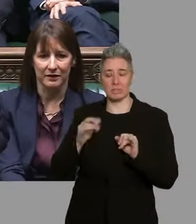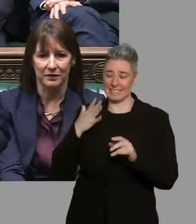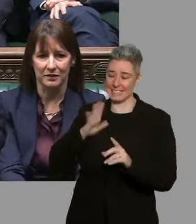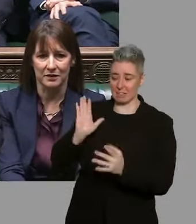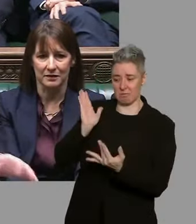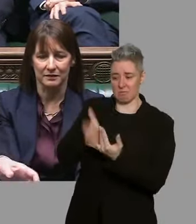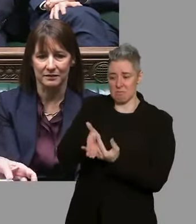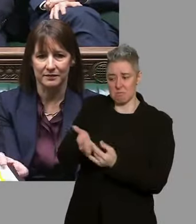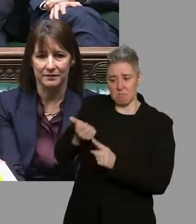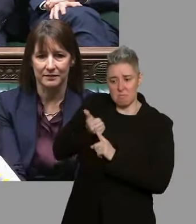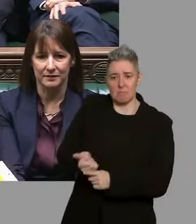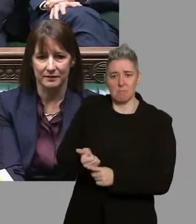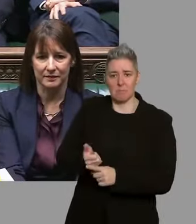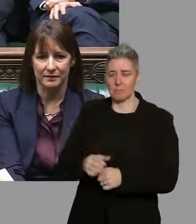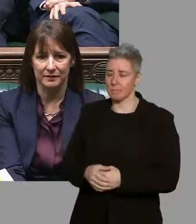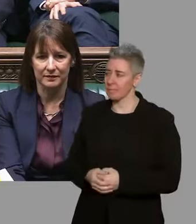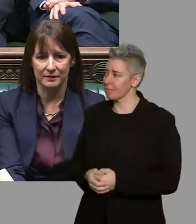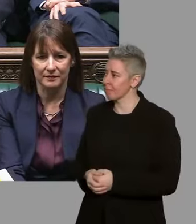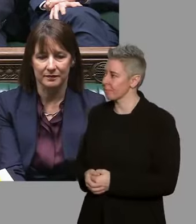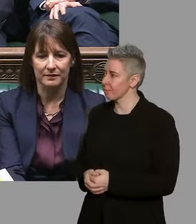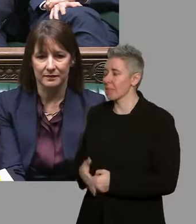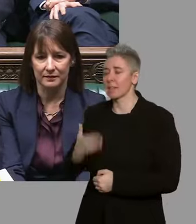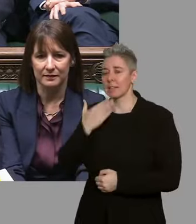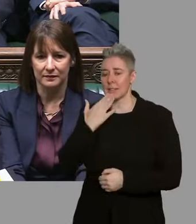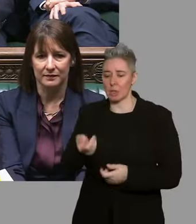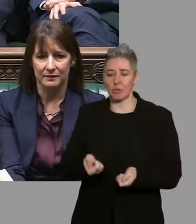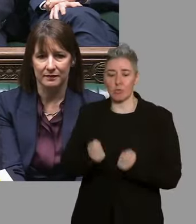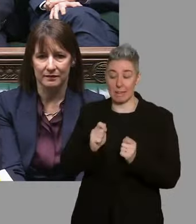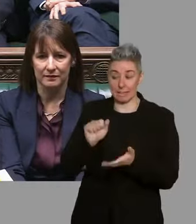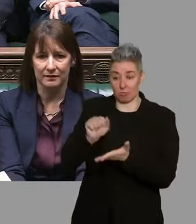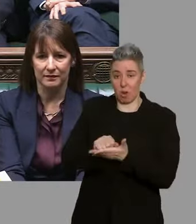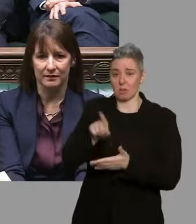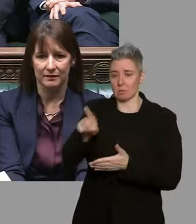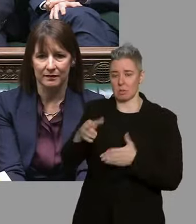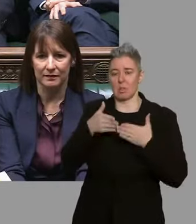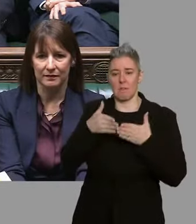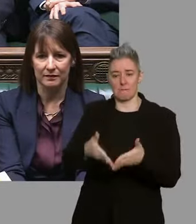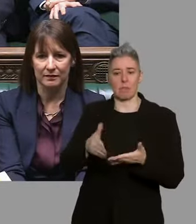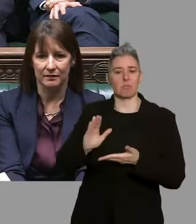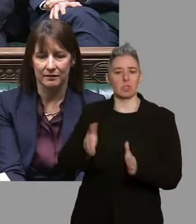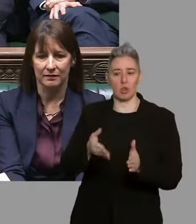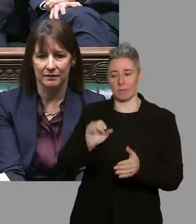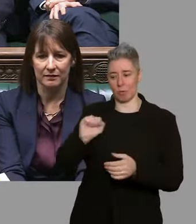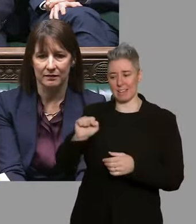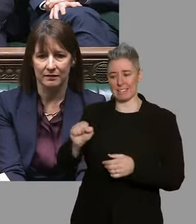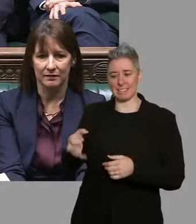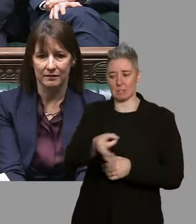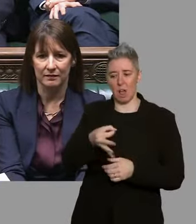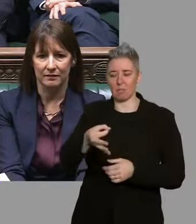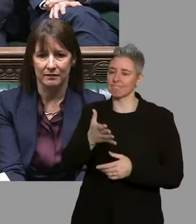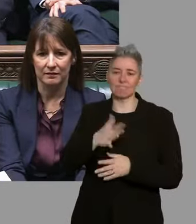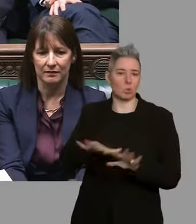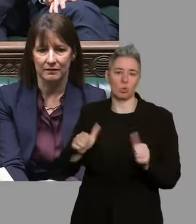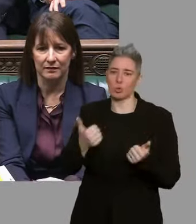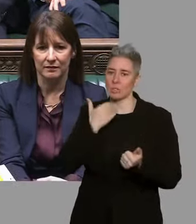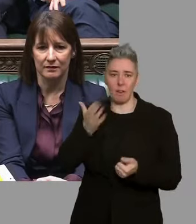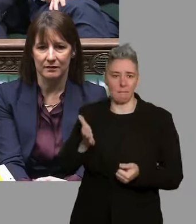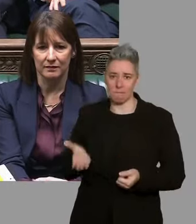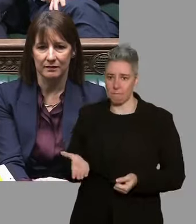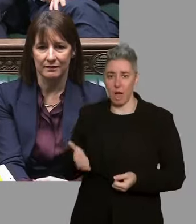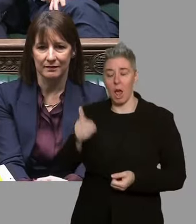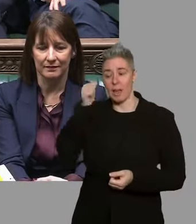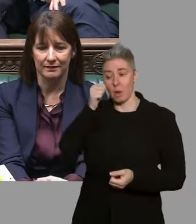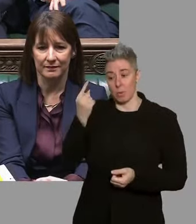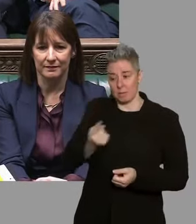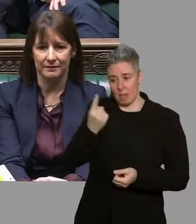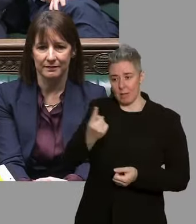his constituents have simply not been good enough, and I know that both he and my honourable friend, the member for the Isle of Wight West, share